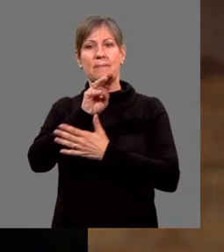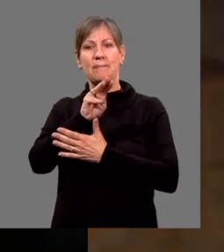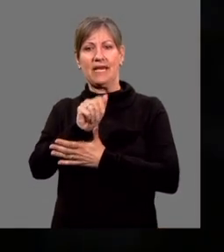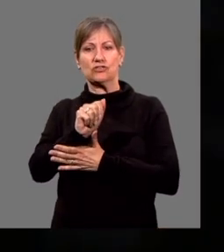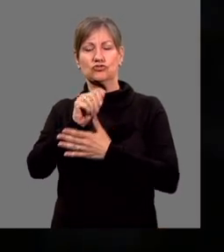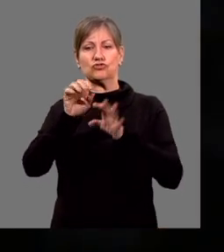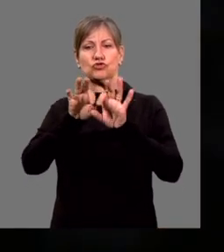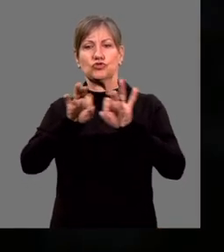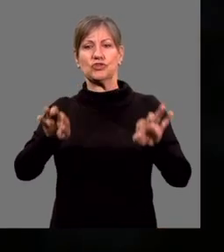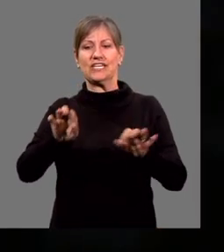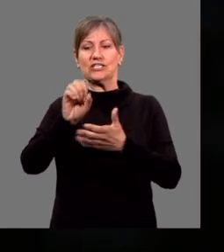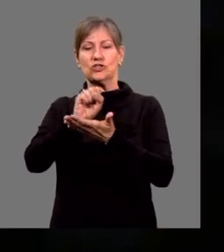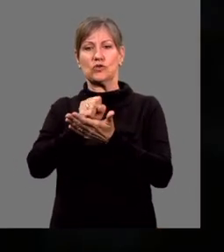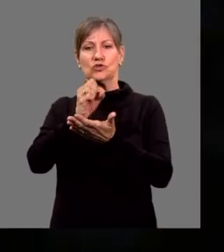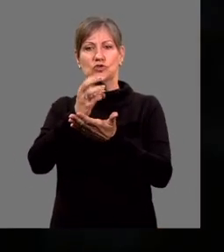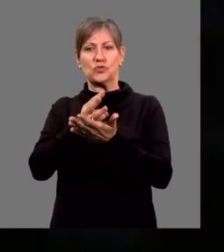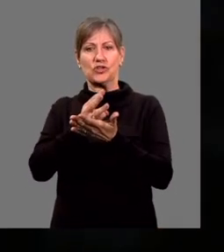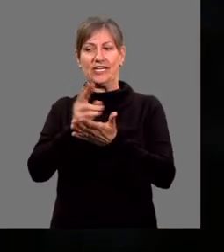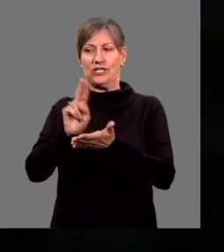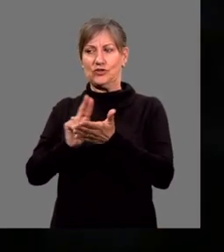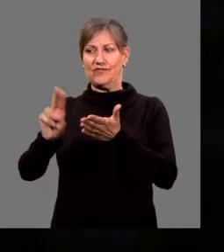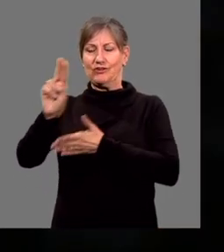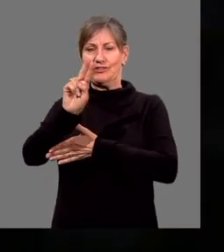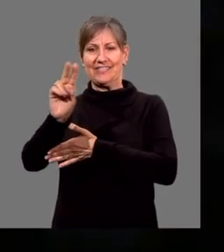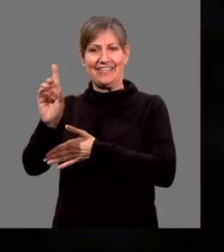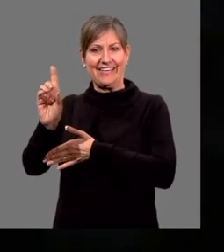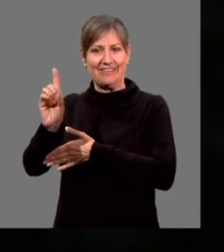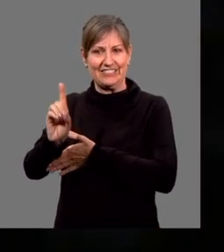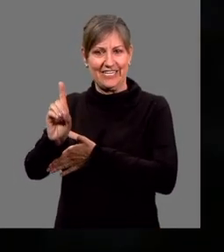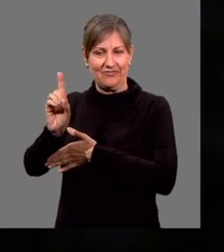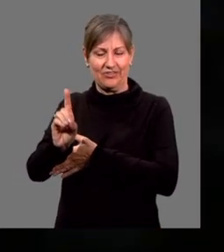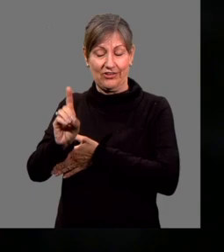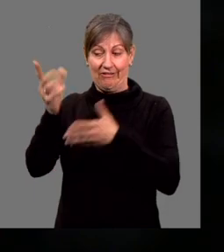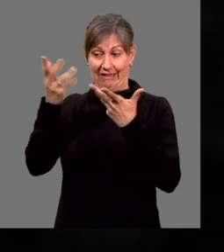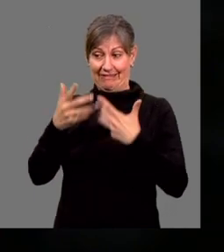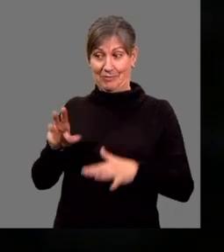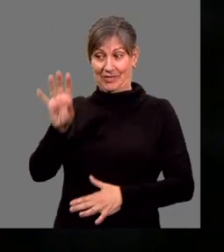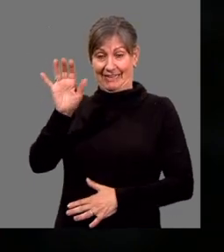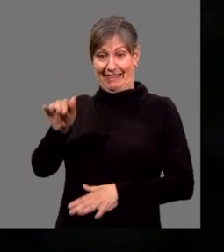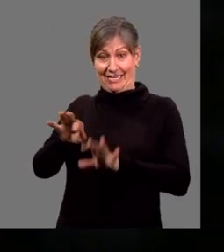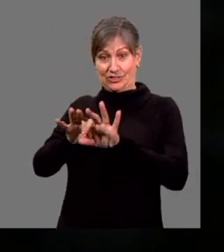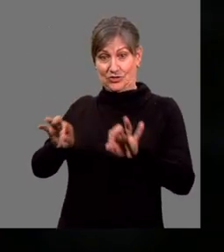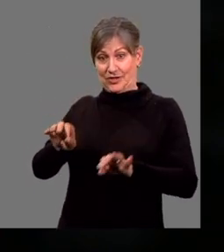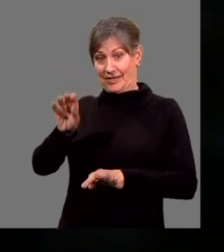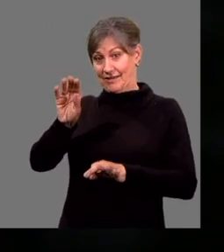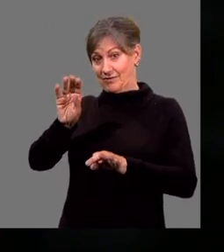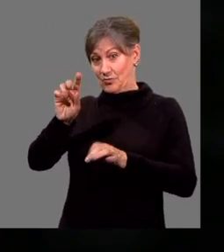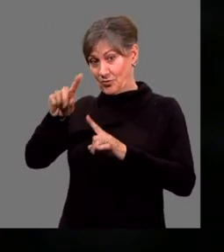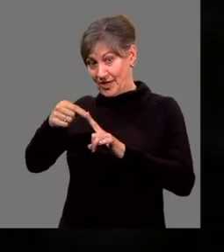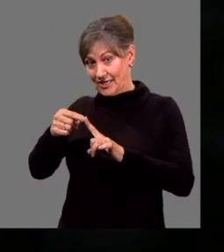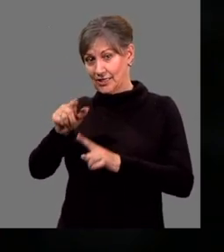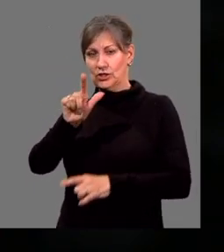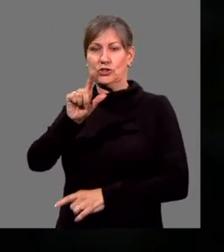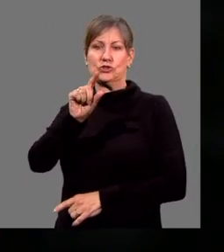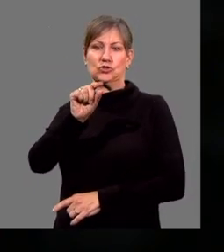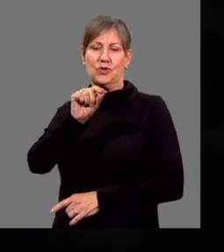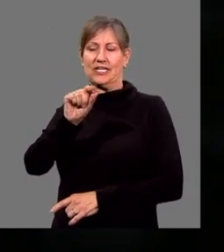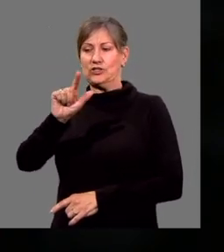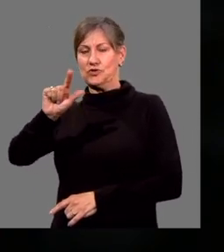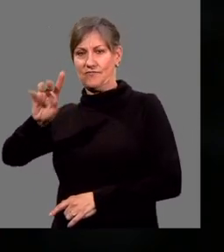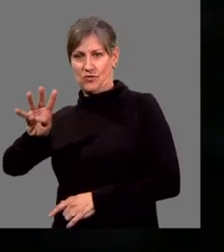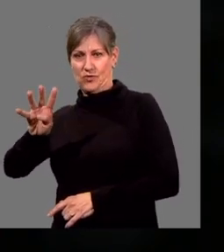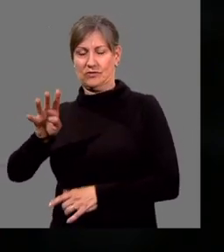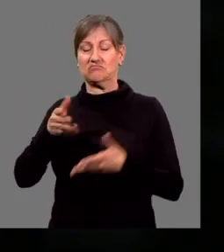in social work at the University of Denver and to complete that degree by 2024.